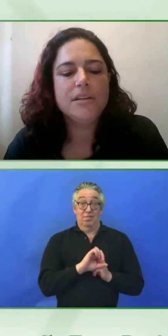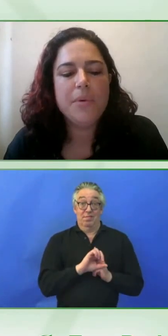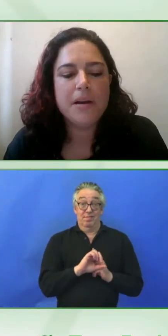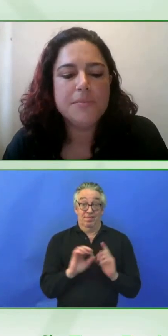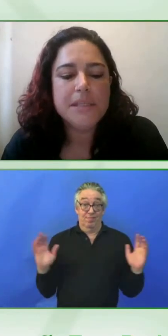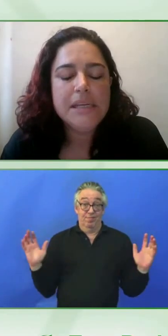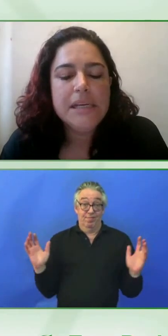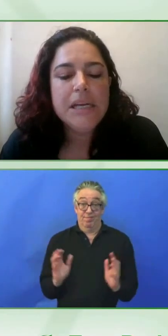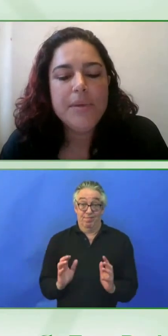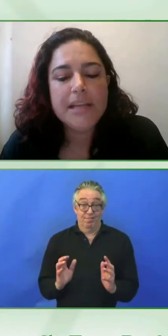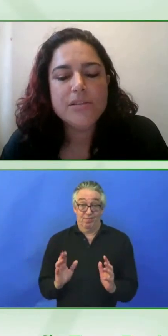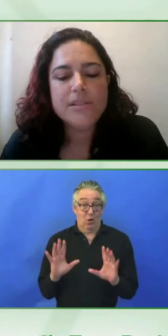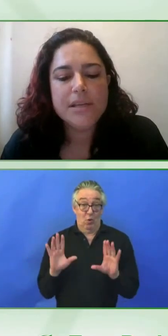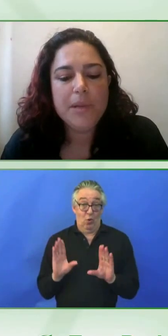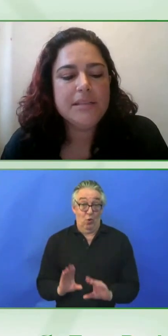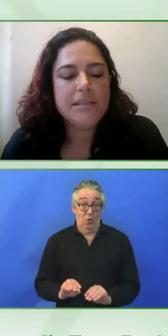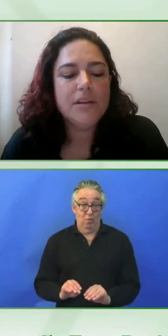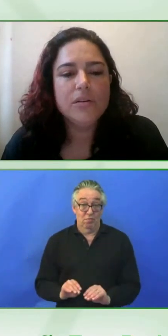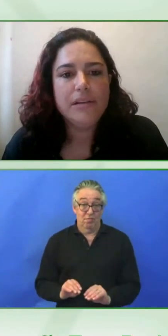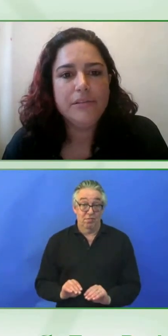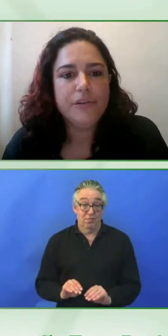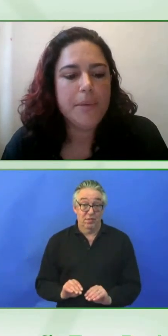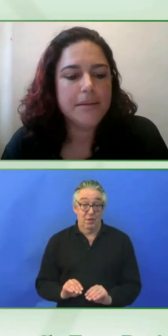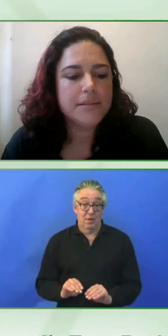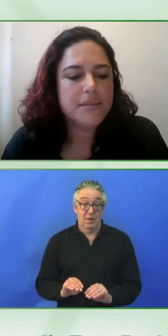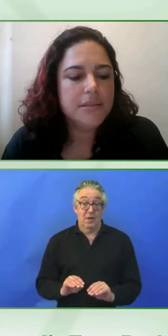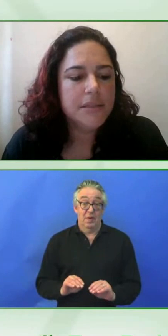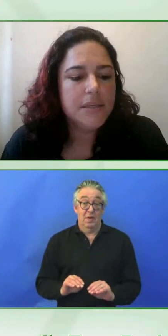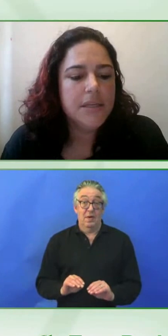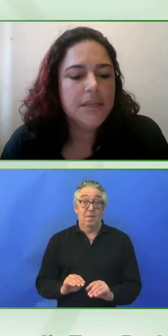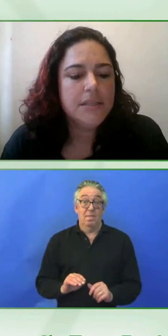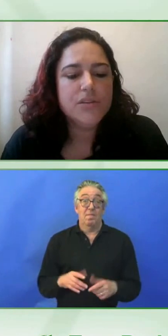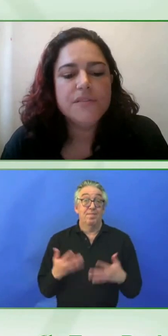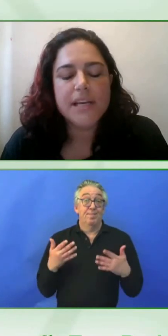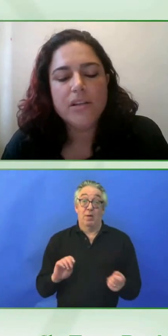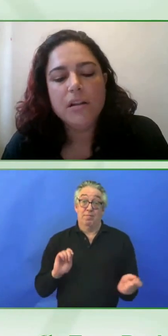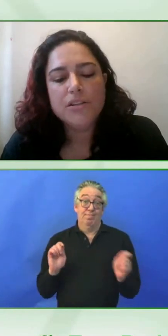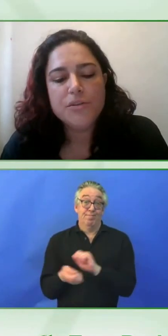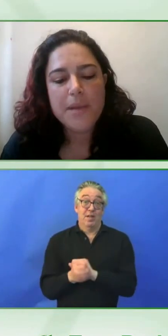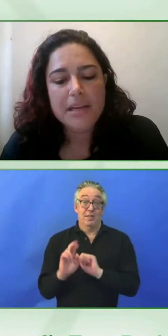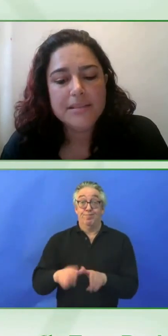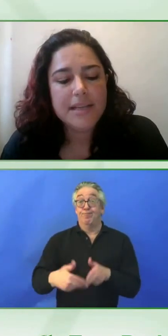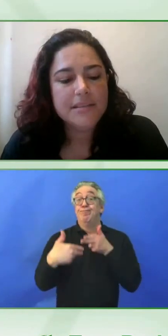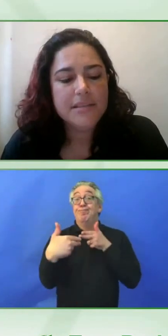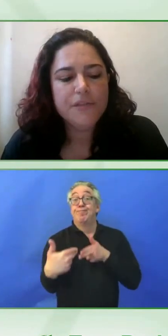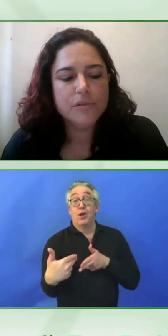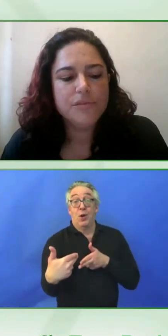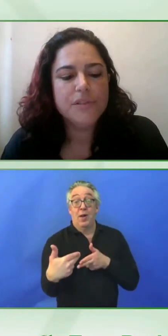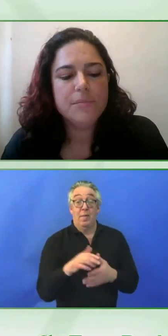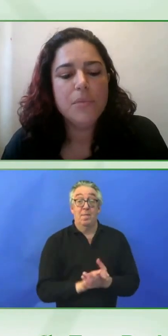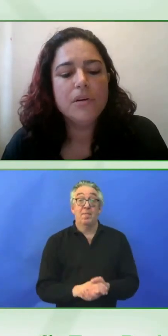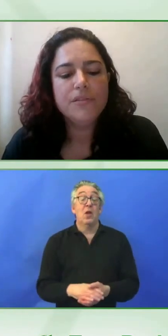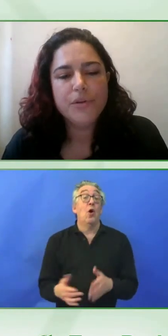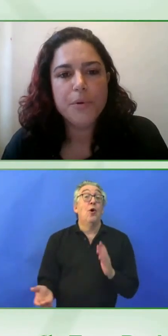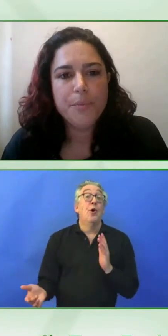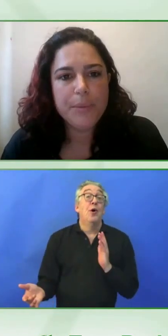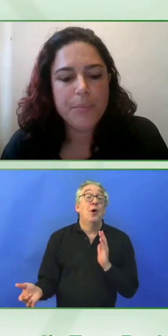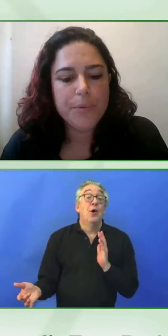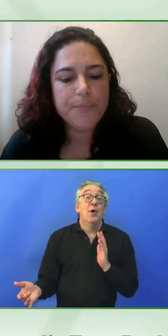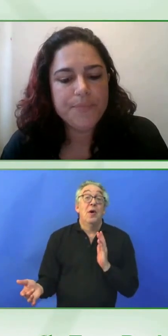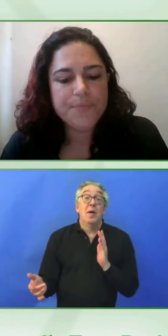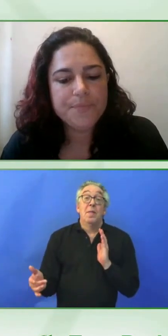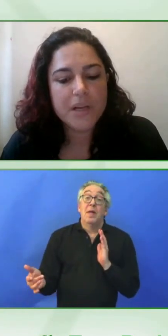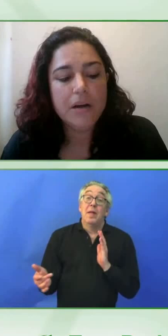our department, began to take place in an online format. The use of technology made access difficult for some more vulnerable